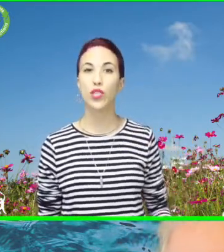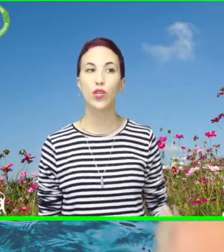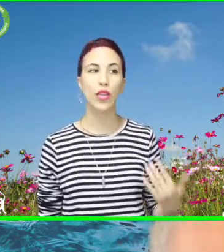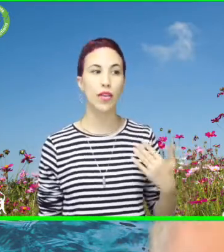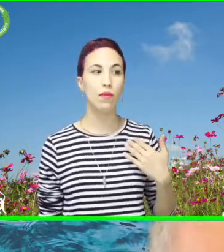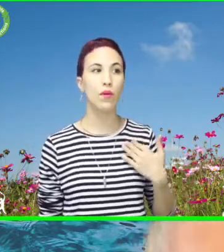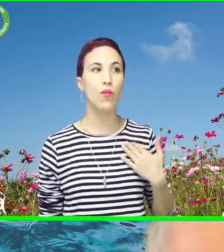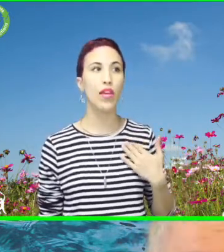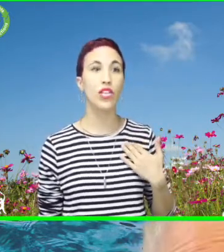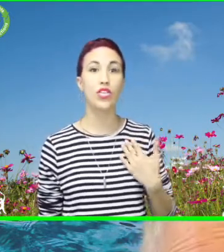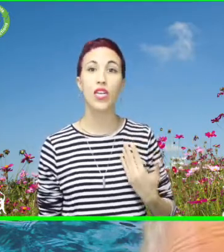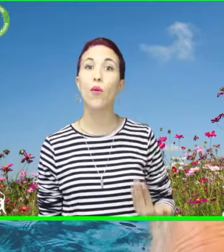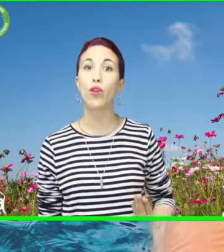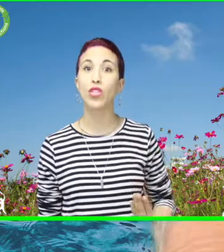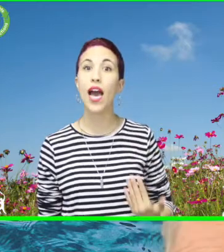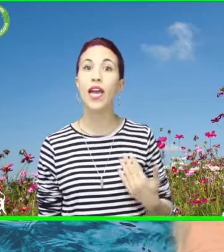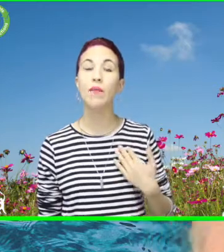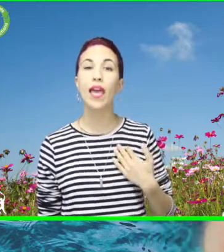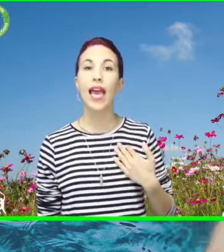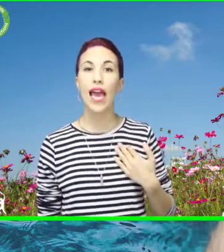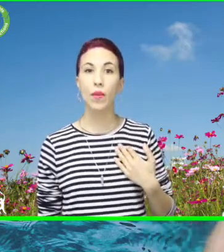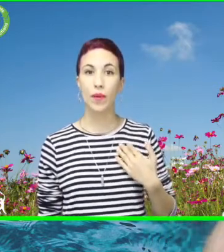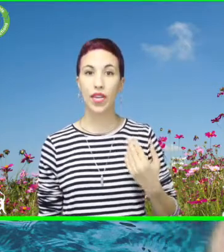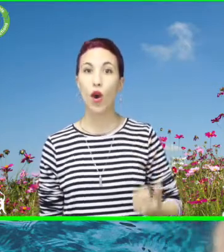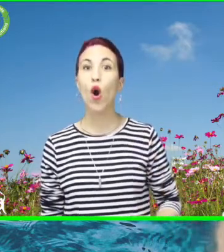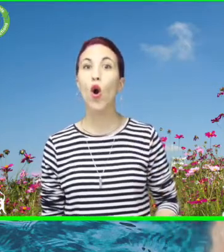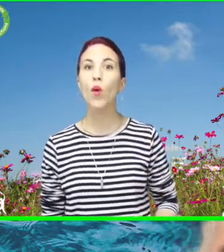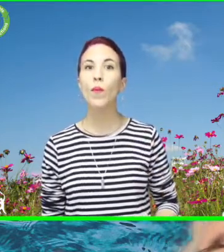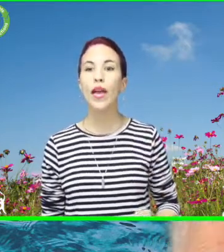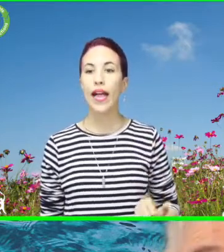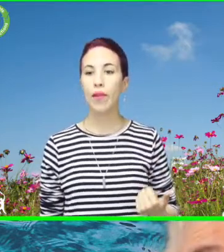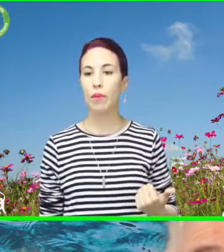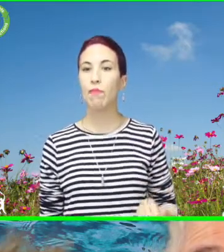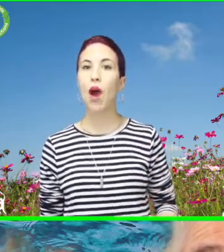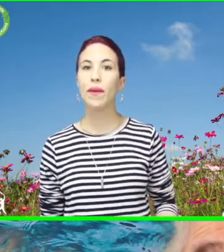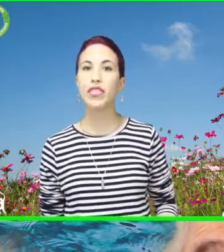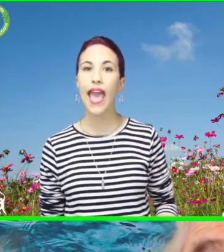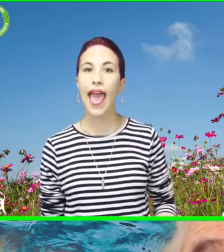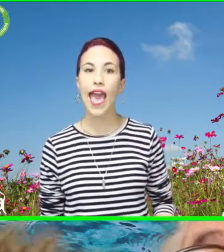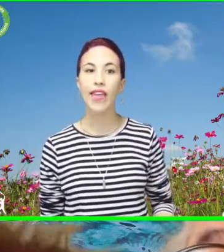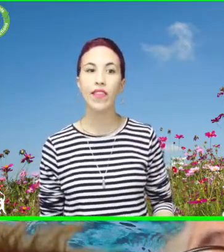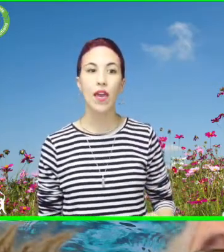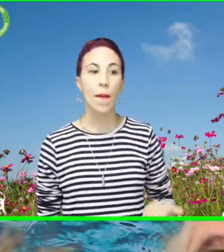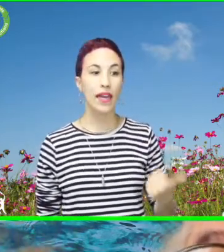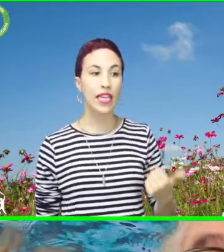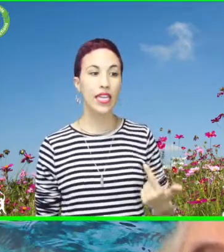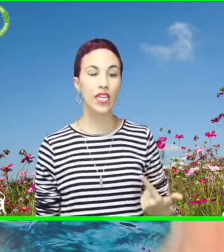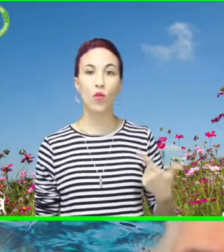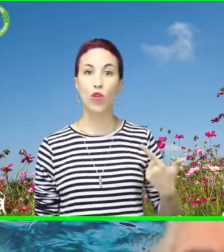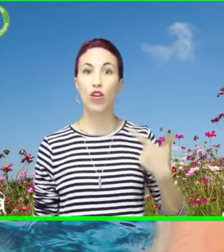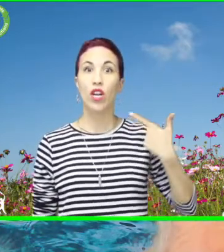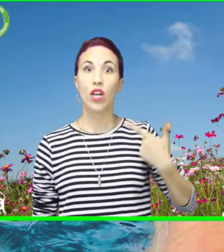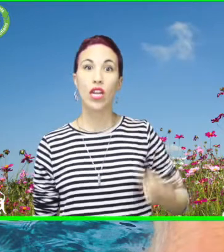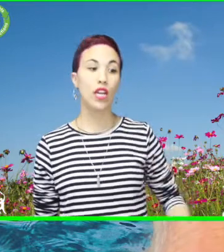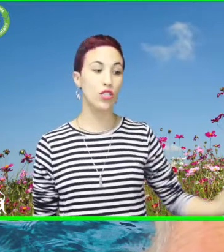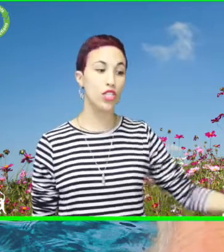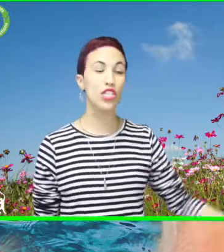helping too. Like maybe we can share our time helping at home, helping mom and dad, cleaning